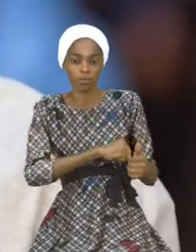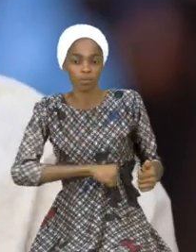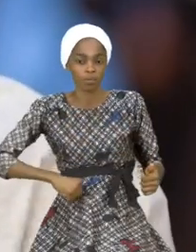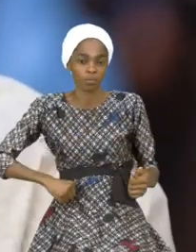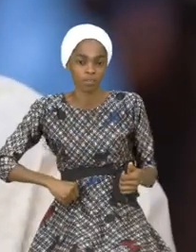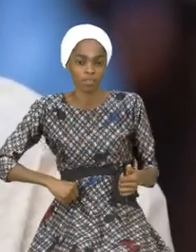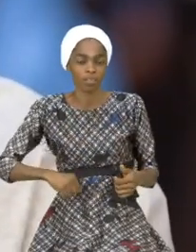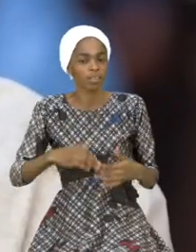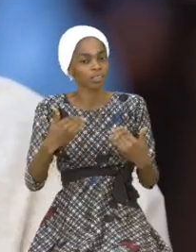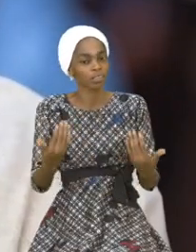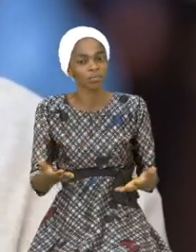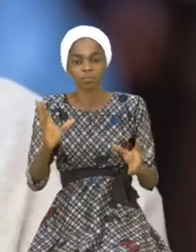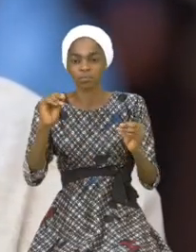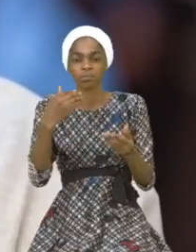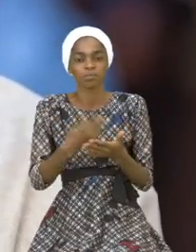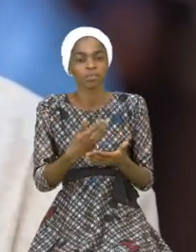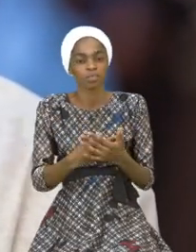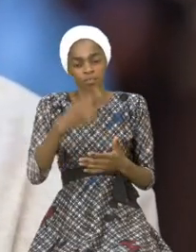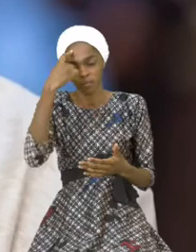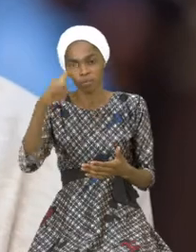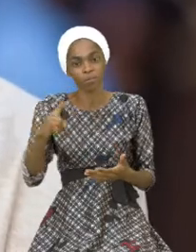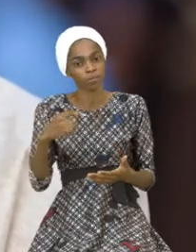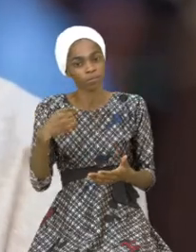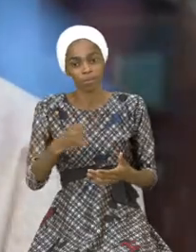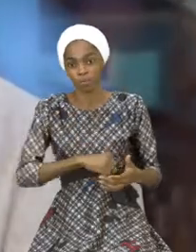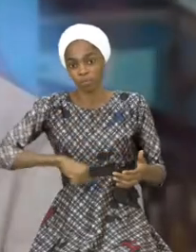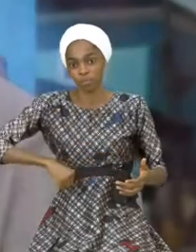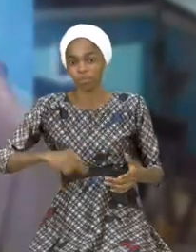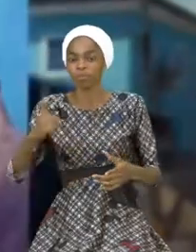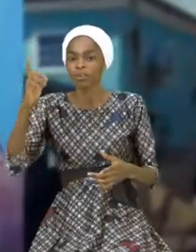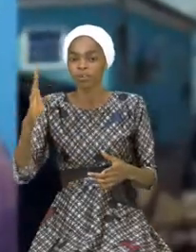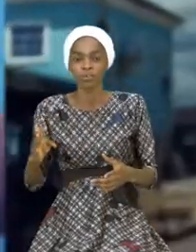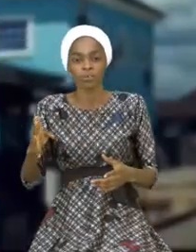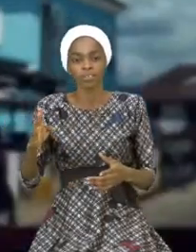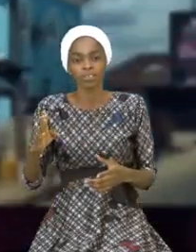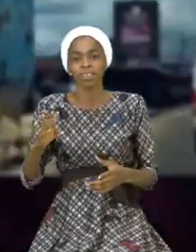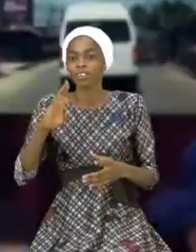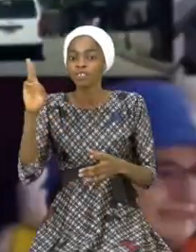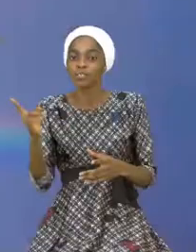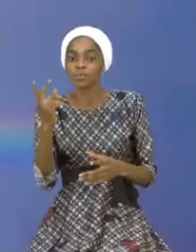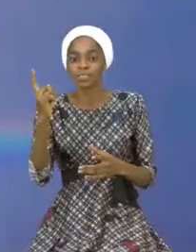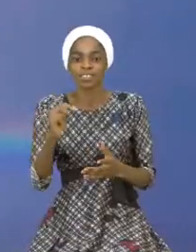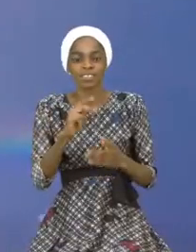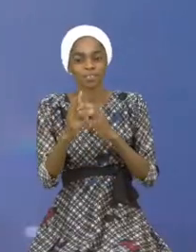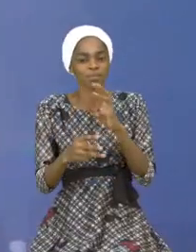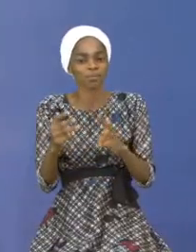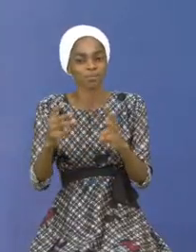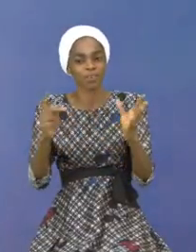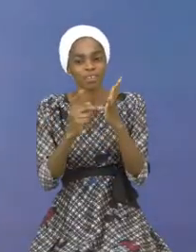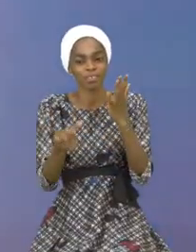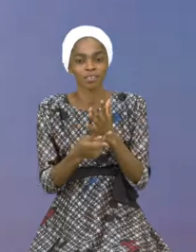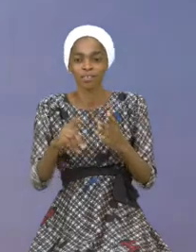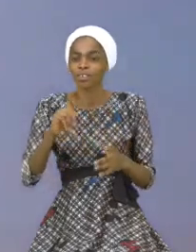no money for operation, but God for the intervention of the Global Crusade. God used His servants,